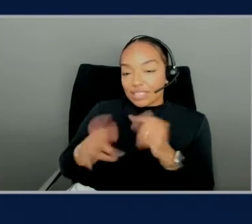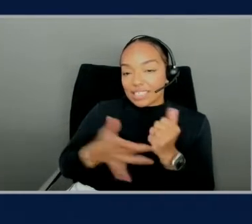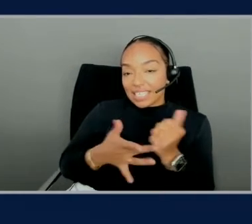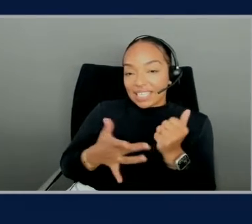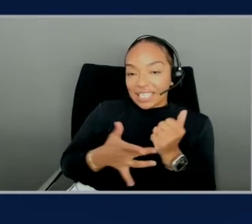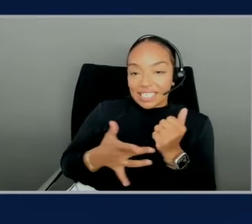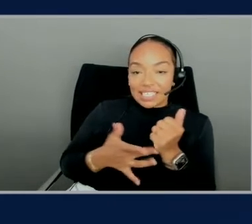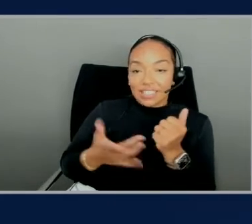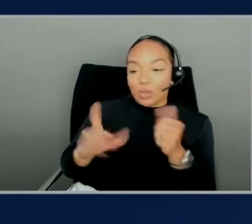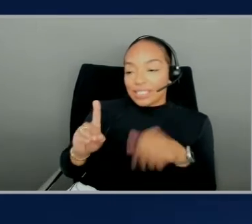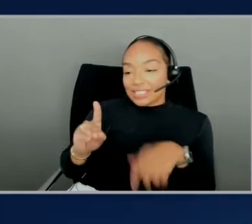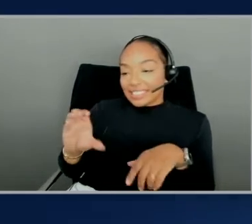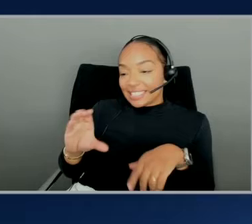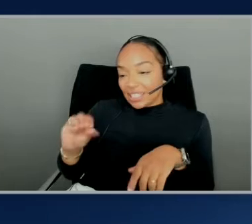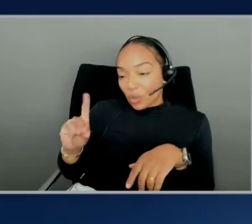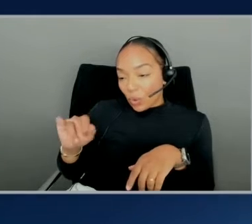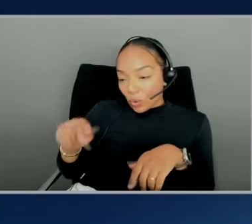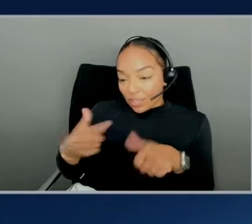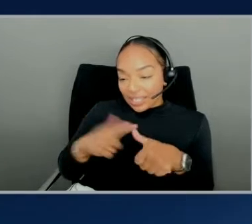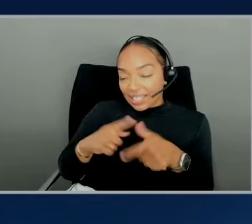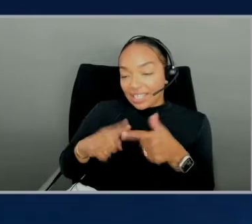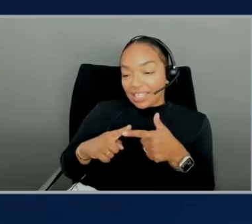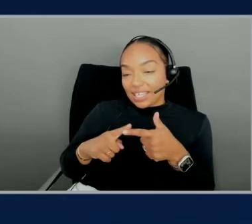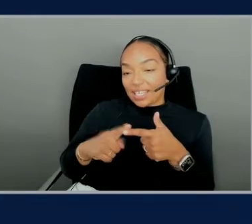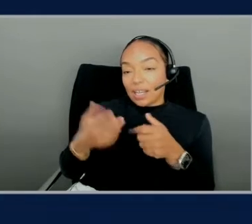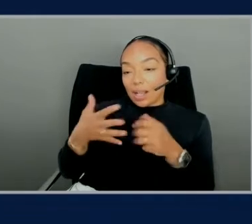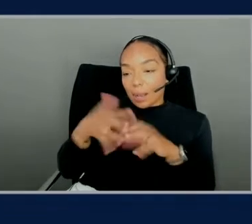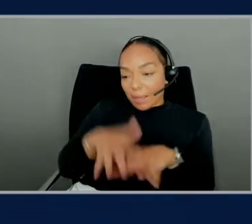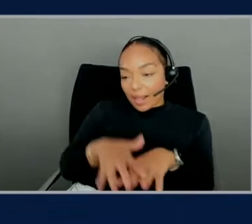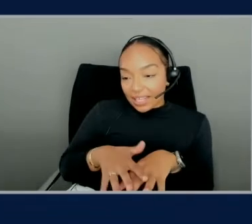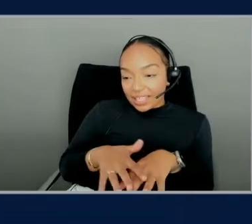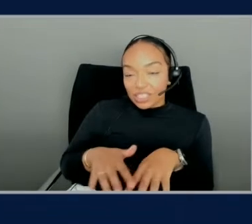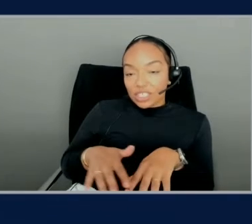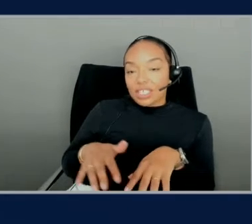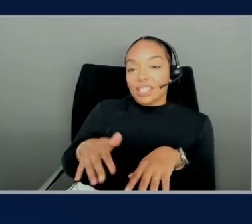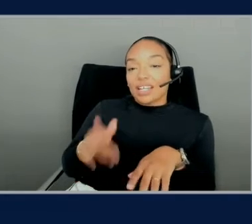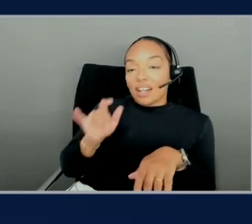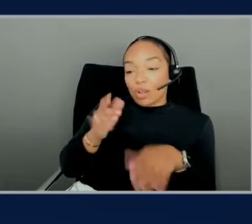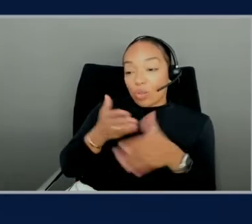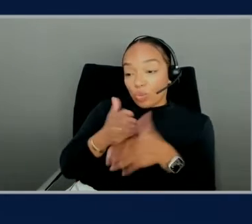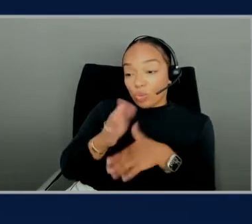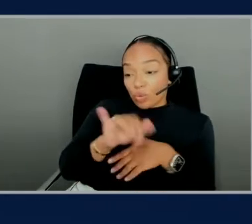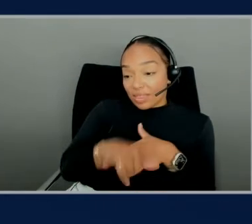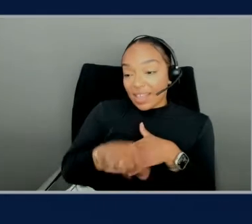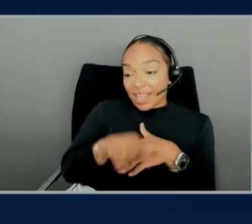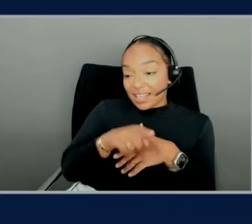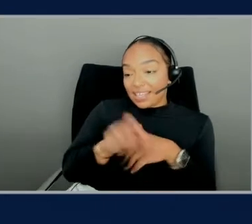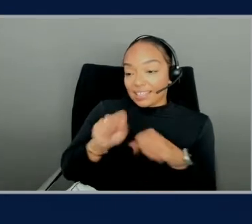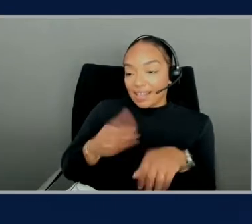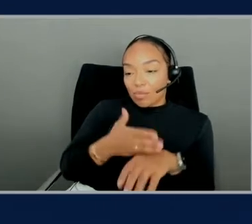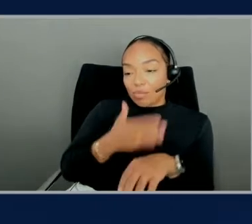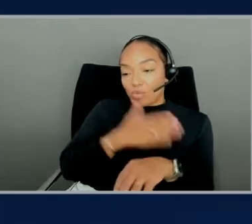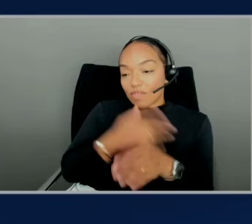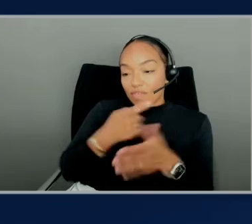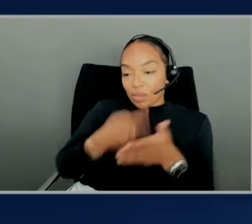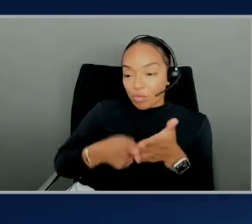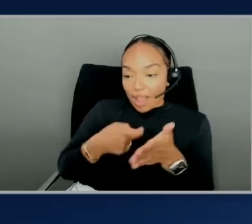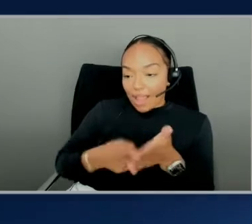or quantization or compilation, and through that they can improve the price and the performance for